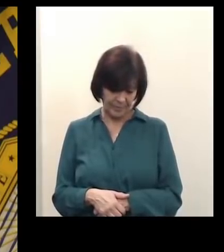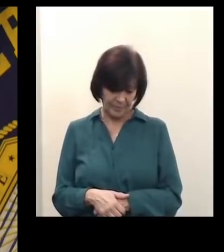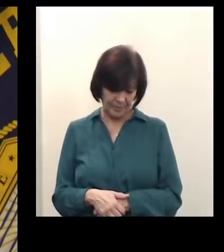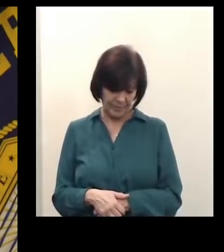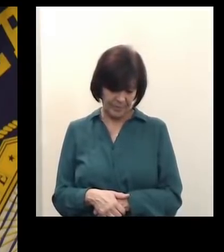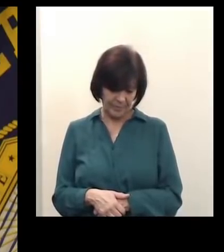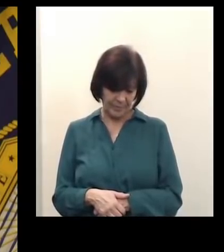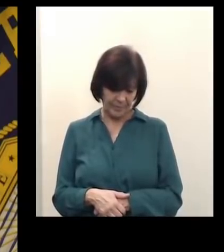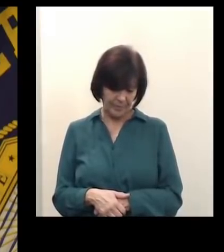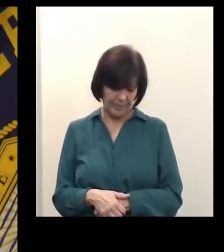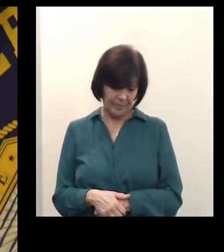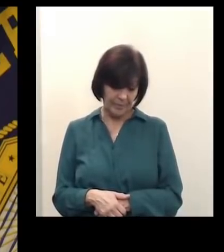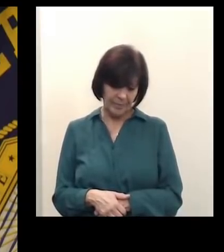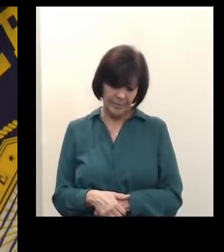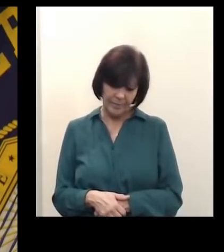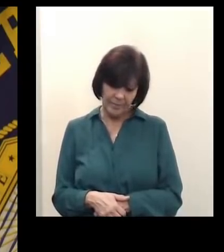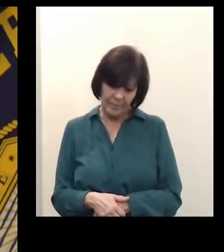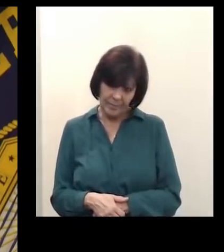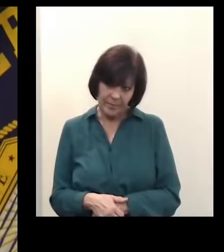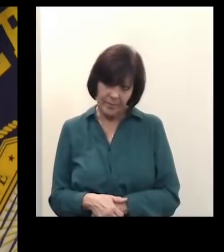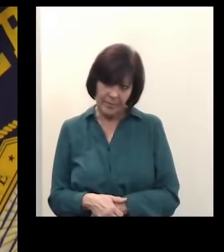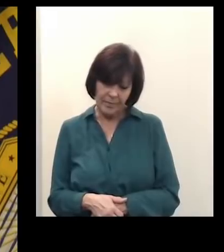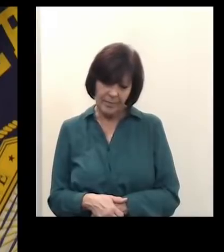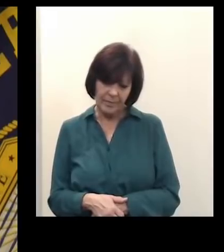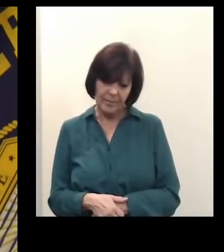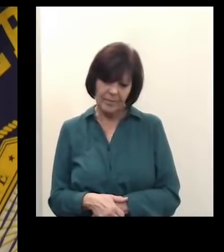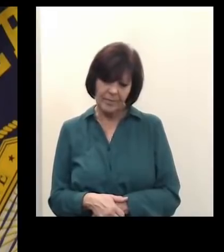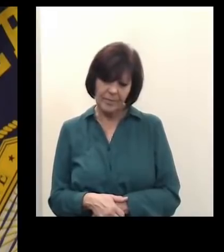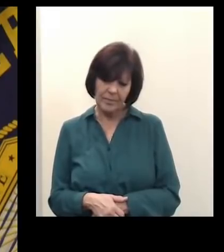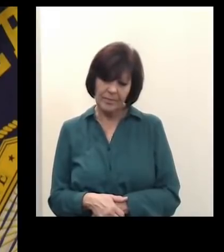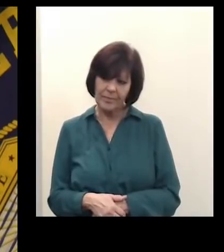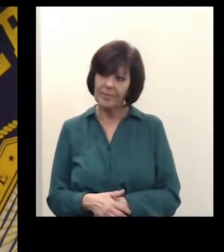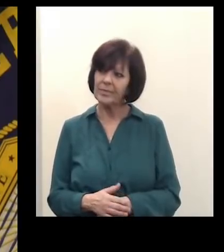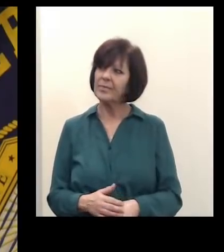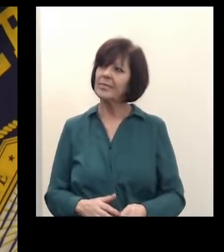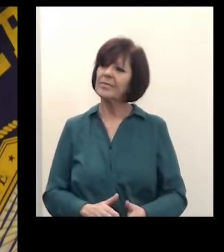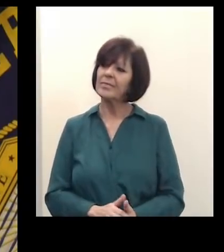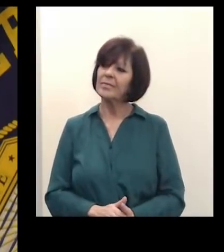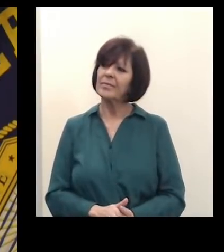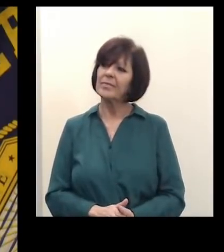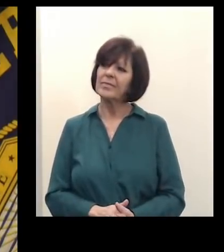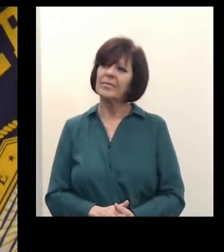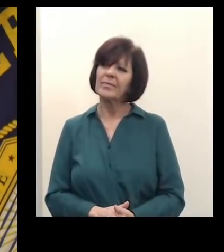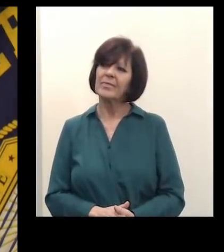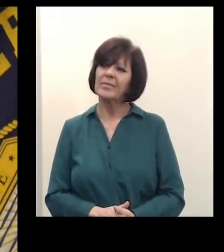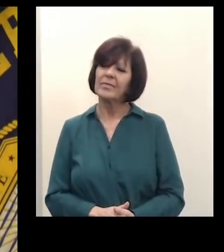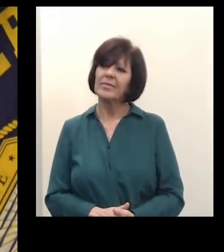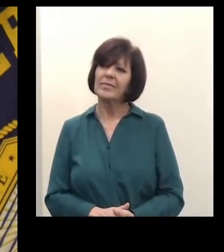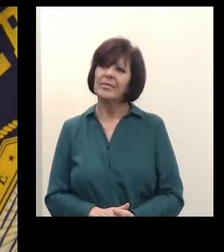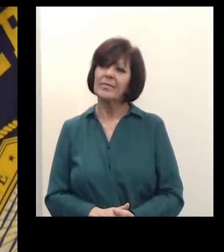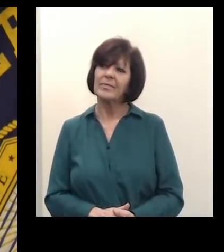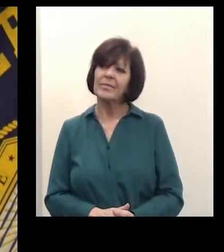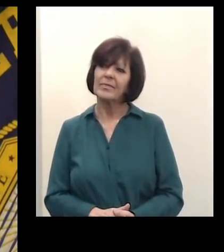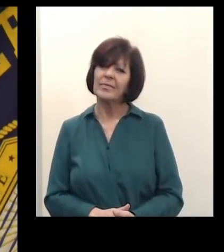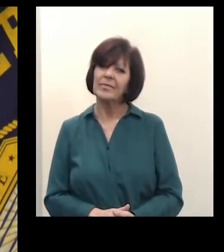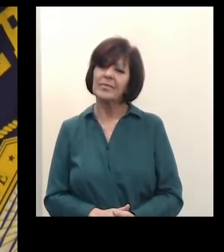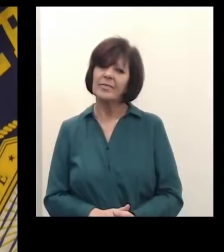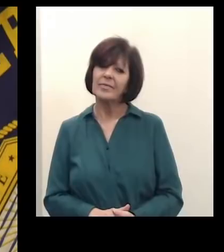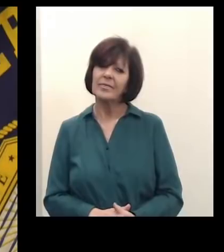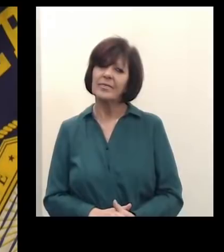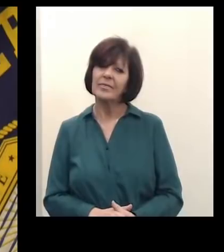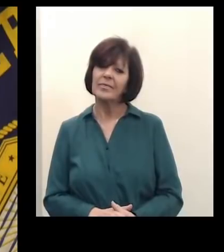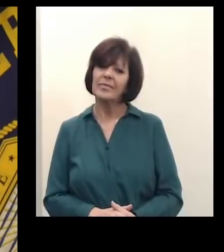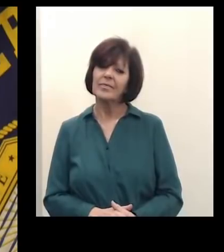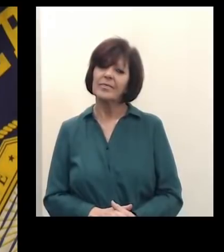Yeah, good afternoon. Early on in the pandemic, we used to see the rate, positive rates in Erie County would